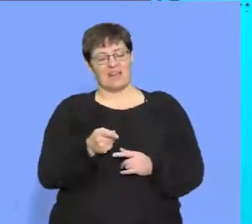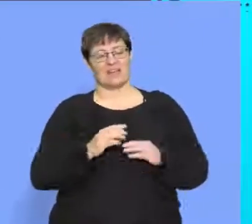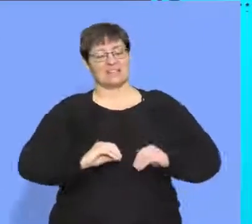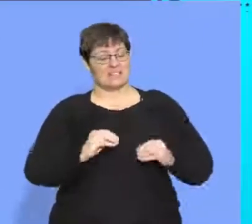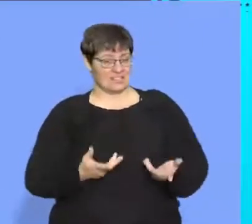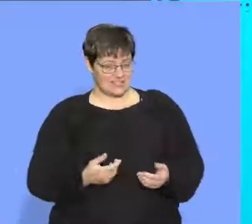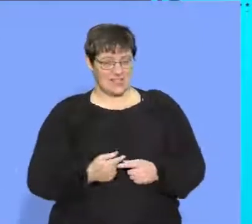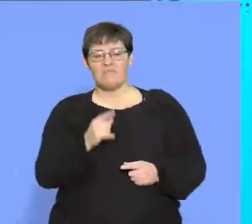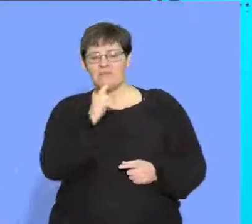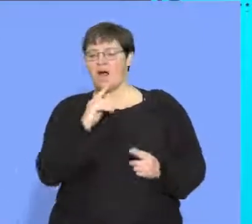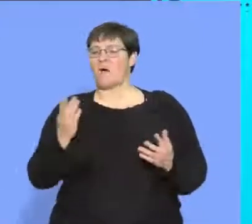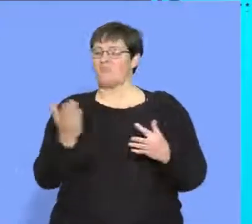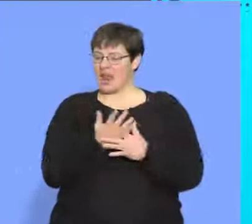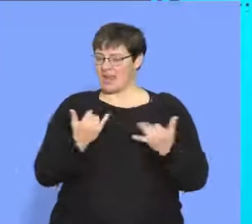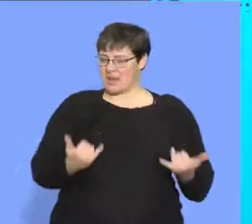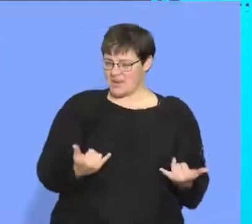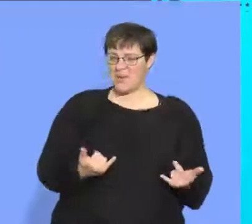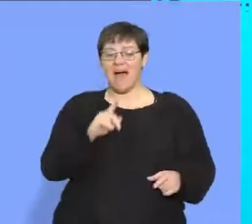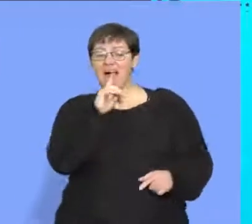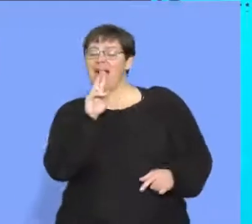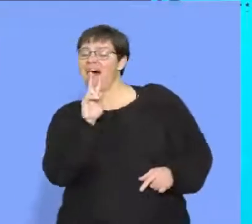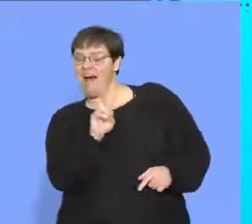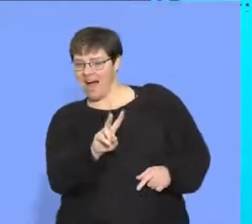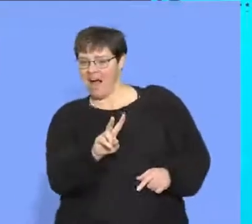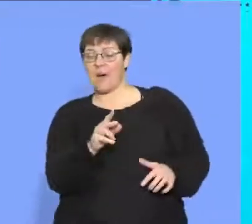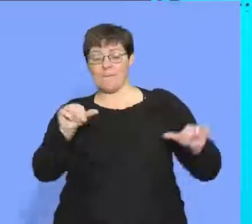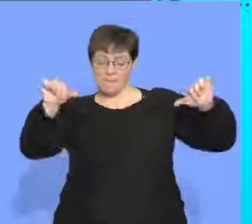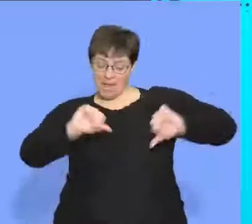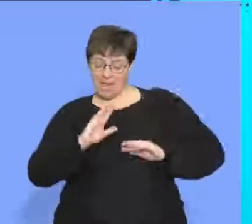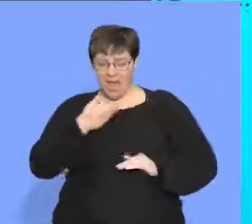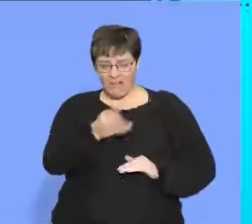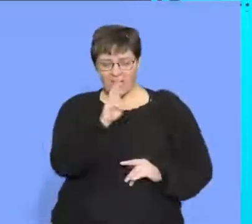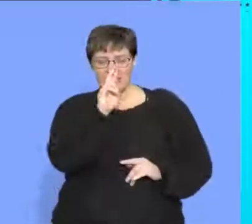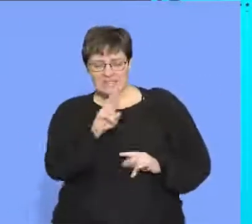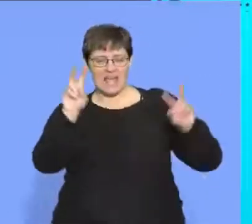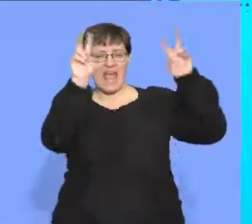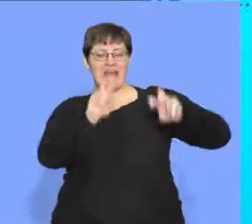the section. Let's take a short break, and when we come back, we can have a look at how